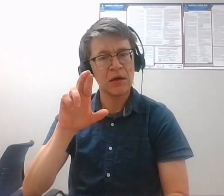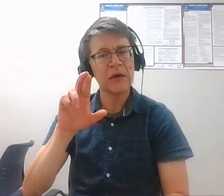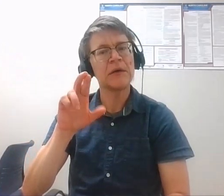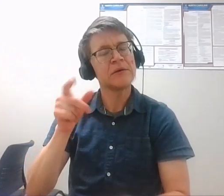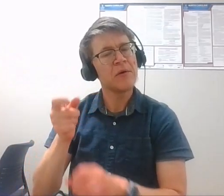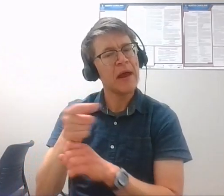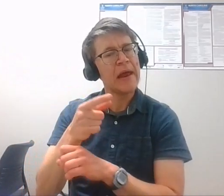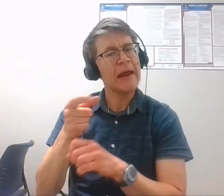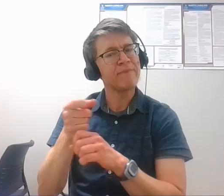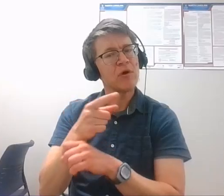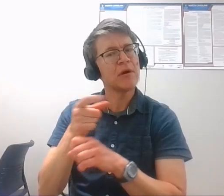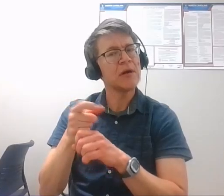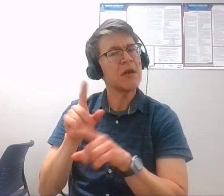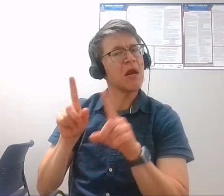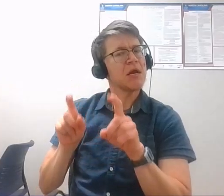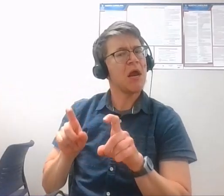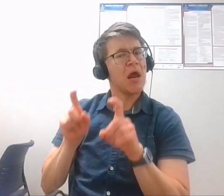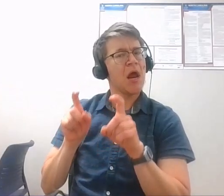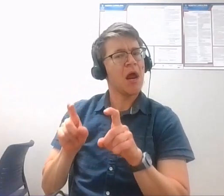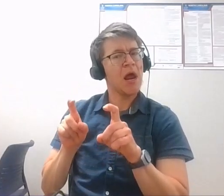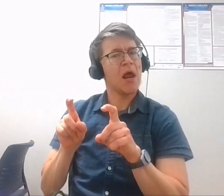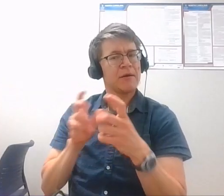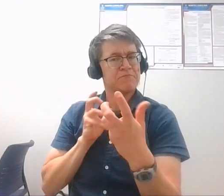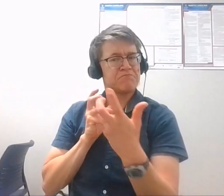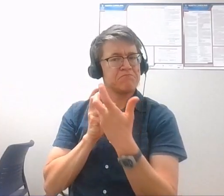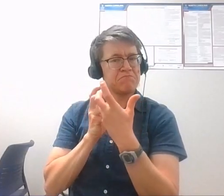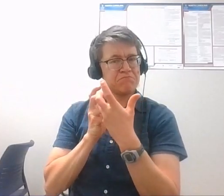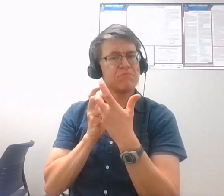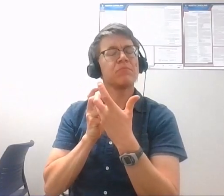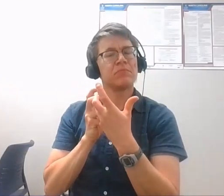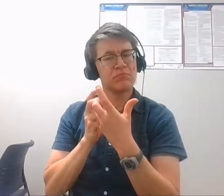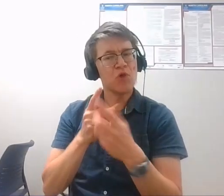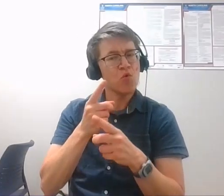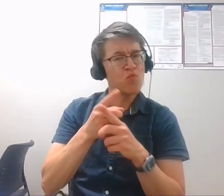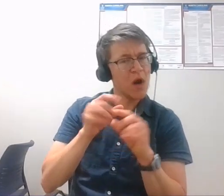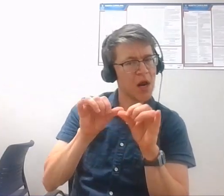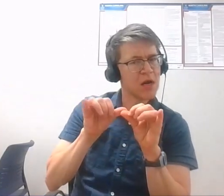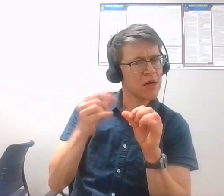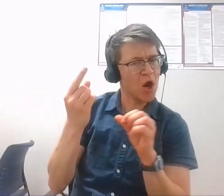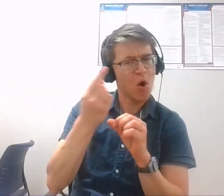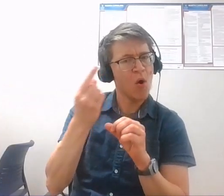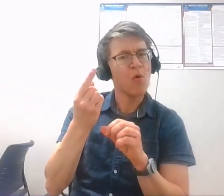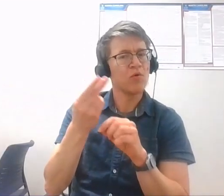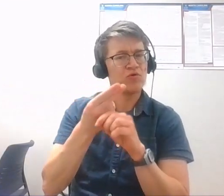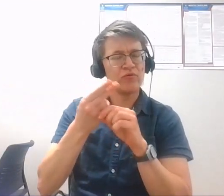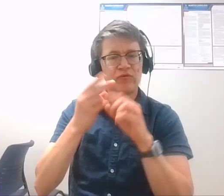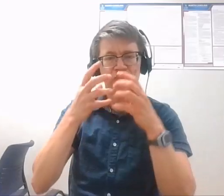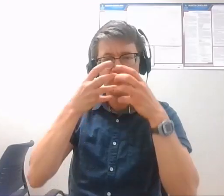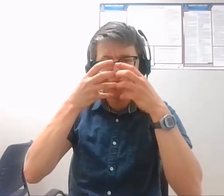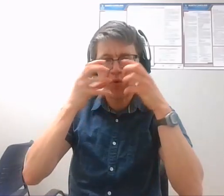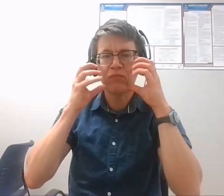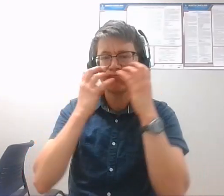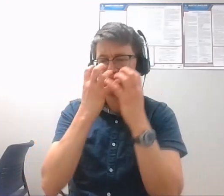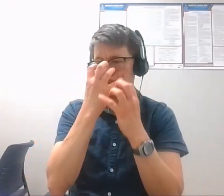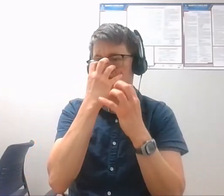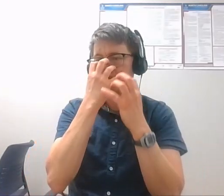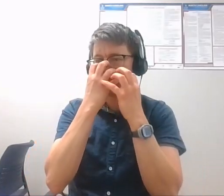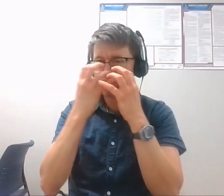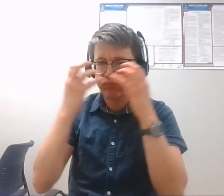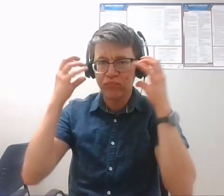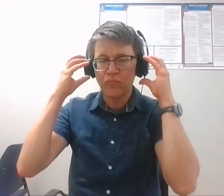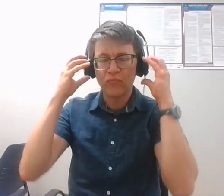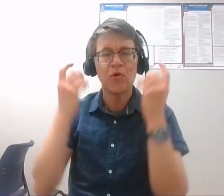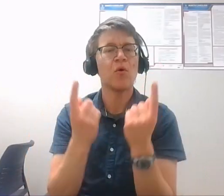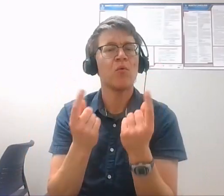annually in order to ensure a good seal. The properly sized respirator should always be used. Place the respirator on your face